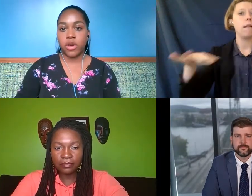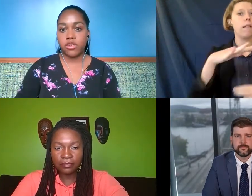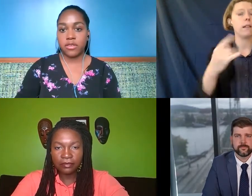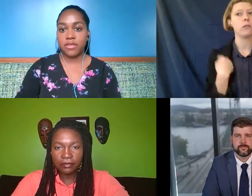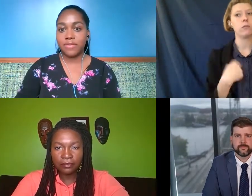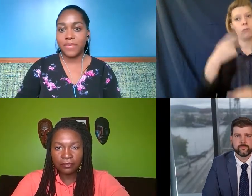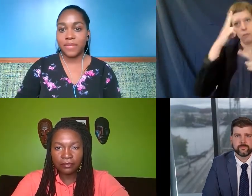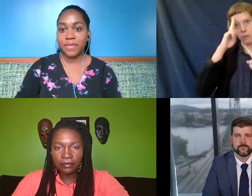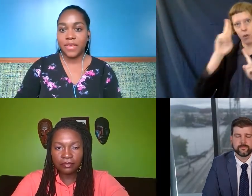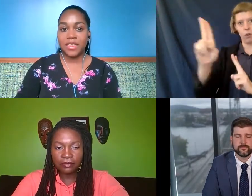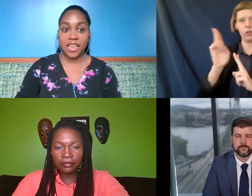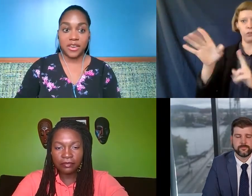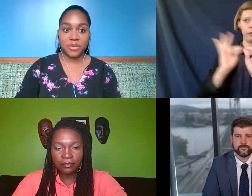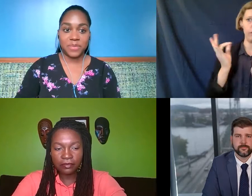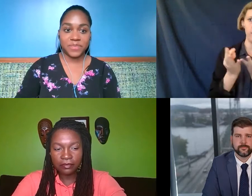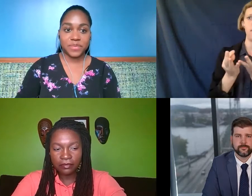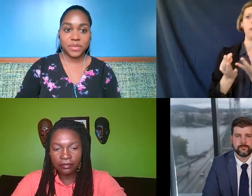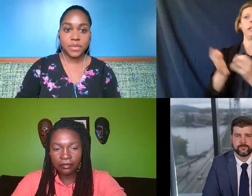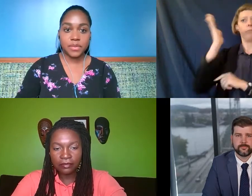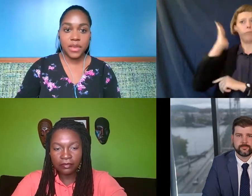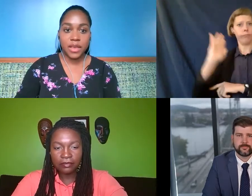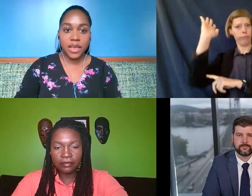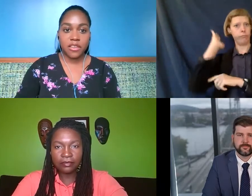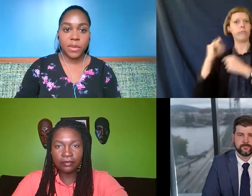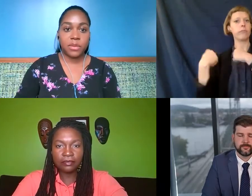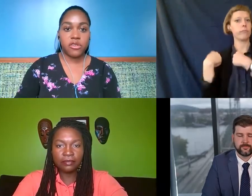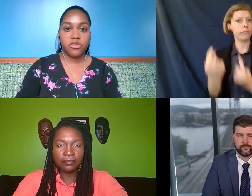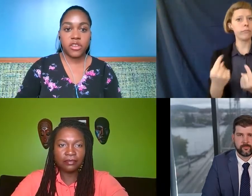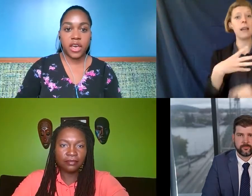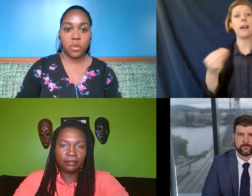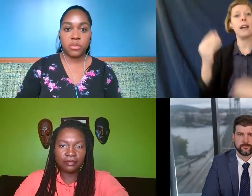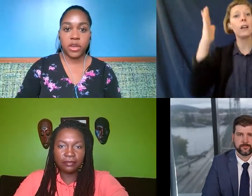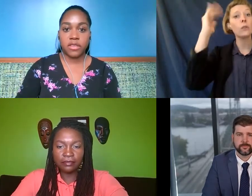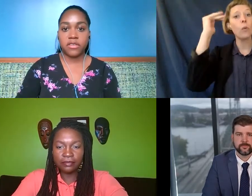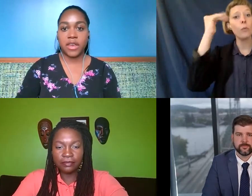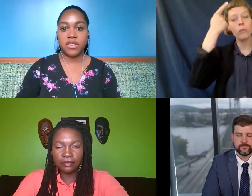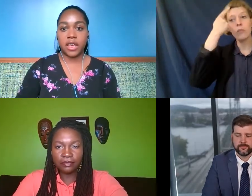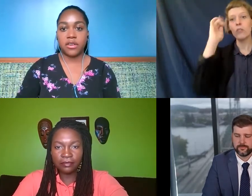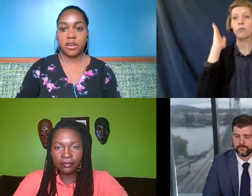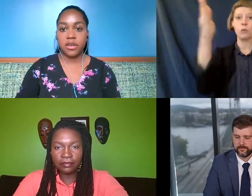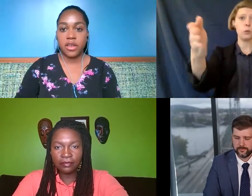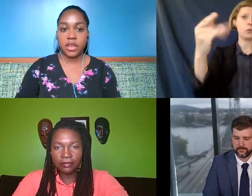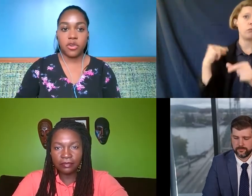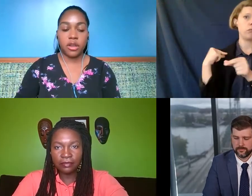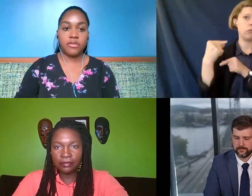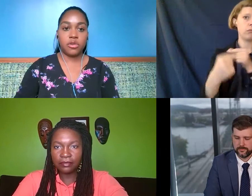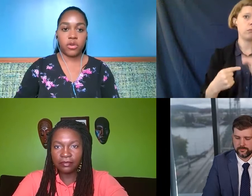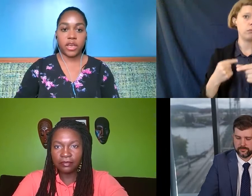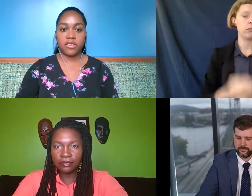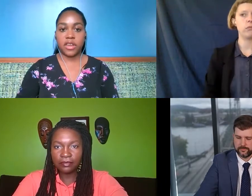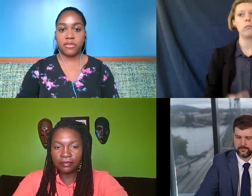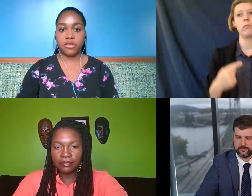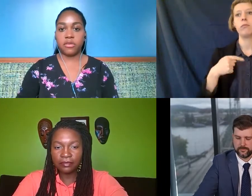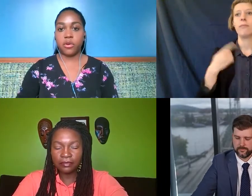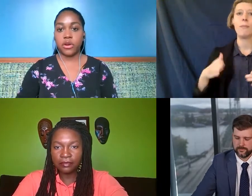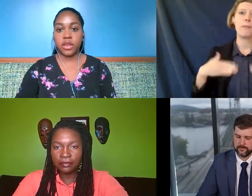future generations. Thank you. It is my pleasure to help bring this event together and for all of you joining